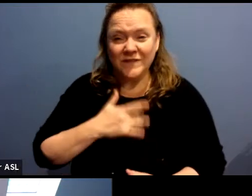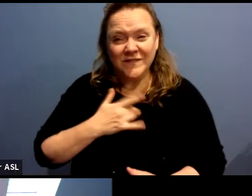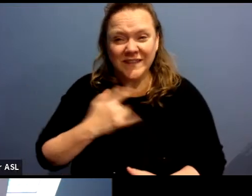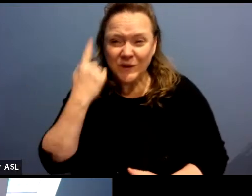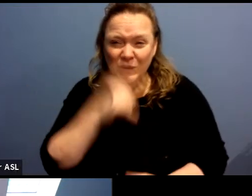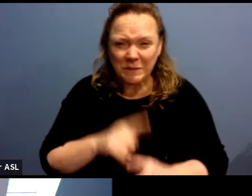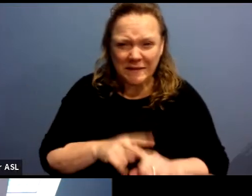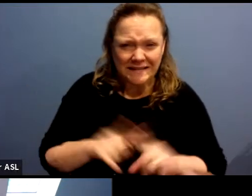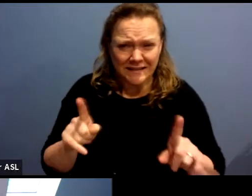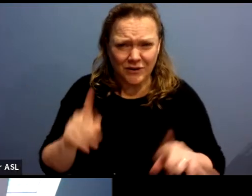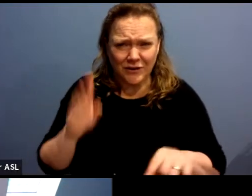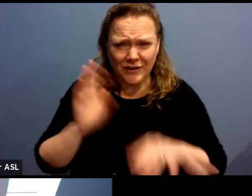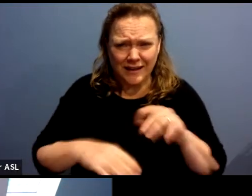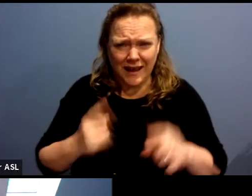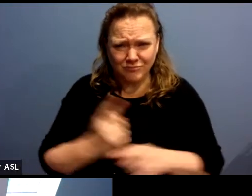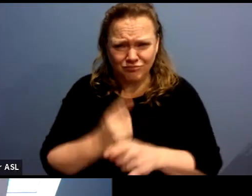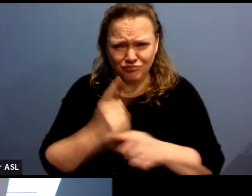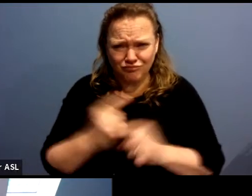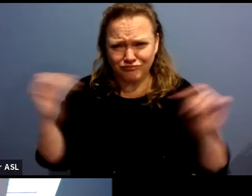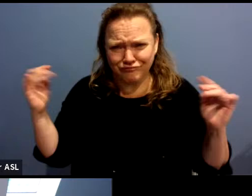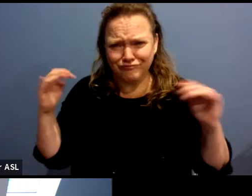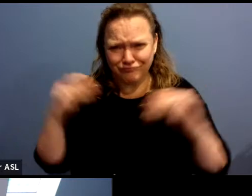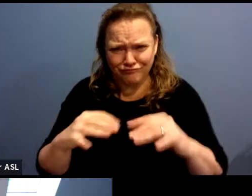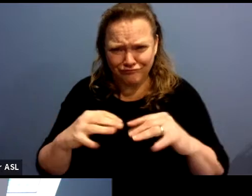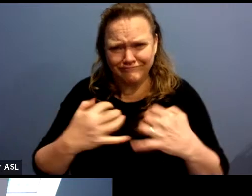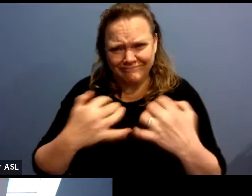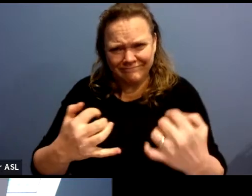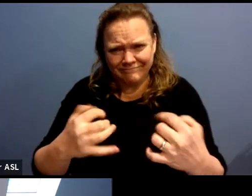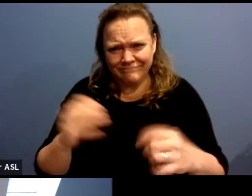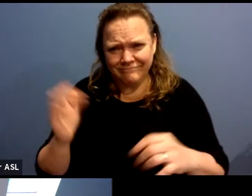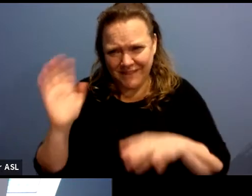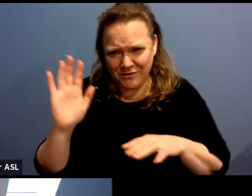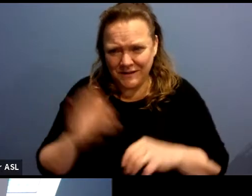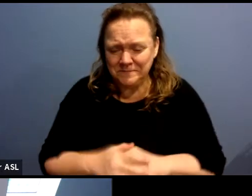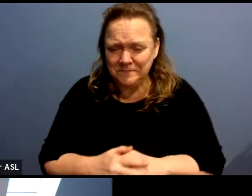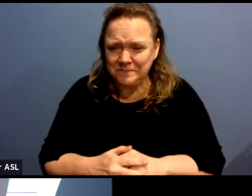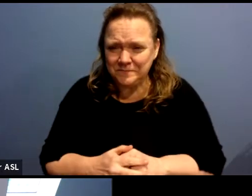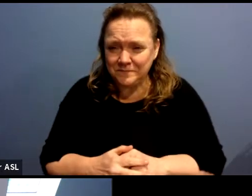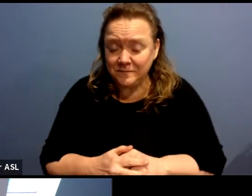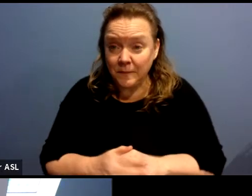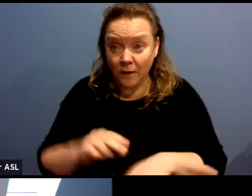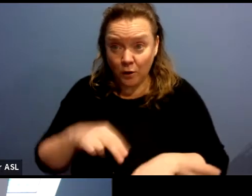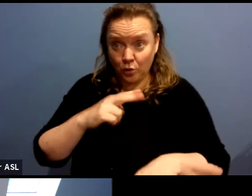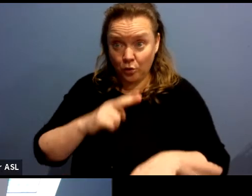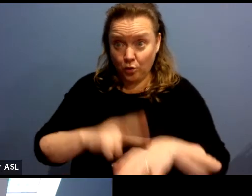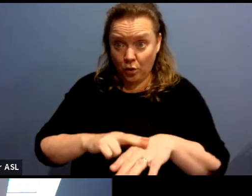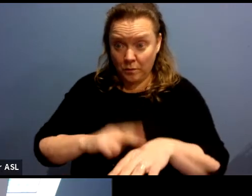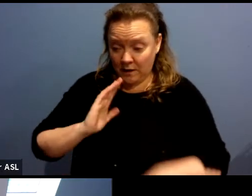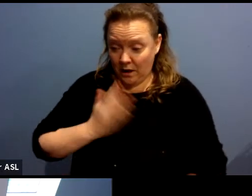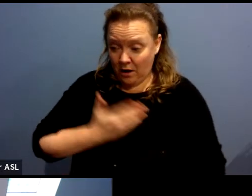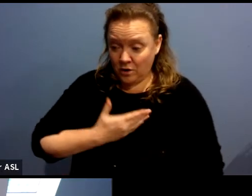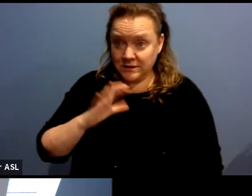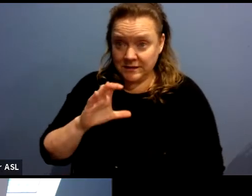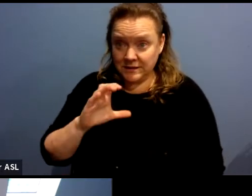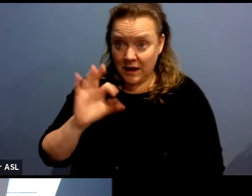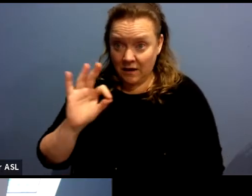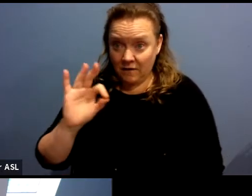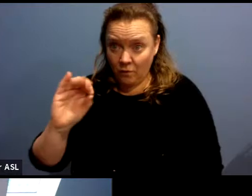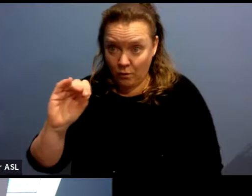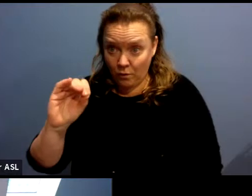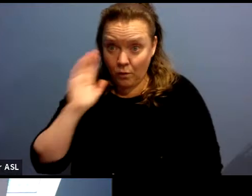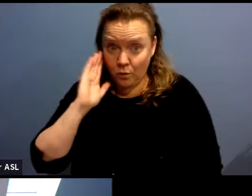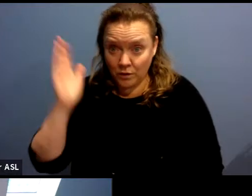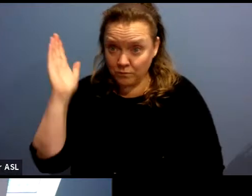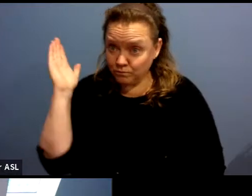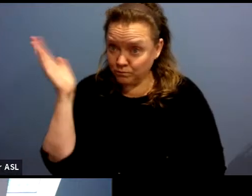than our usual in-person hearings. At this point, we would normally have a presentation from our chief financial officer,